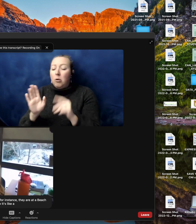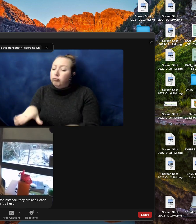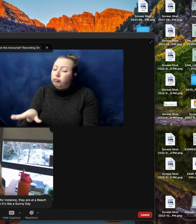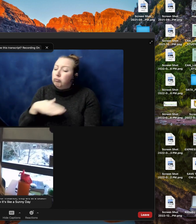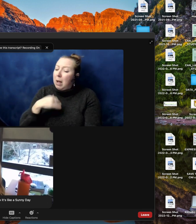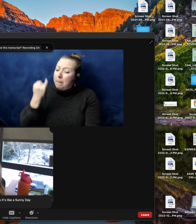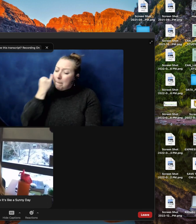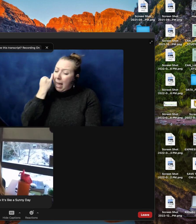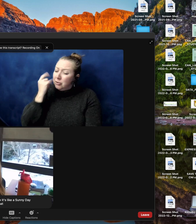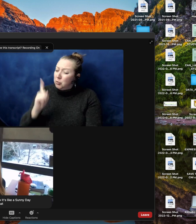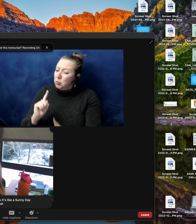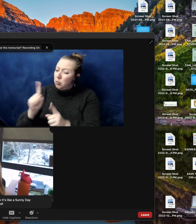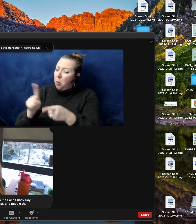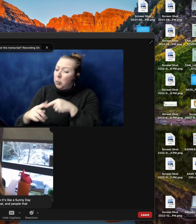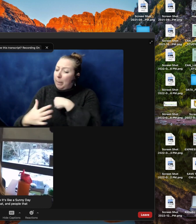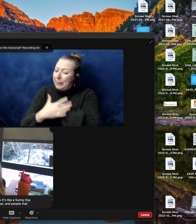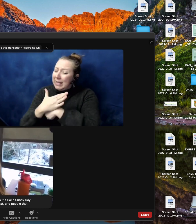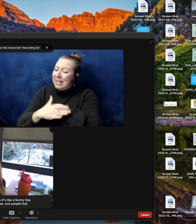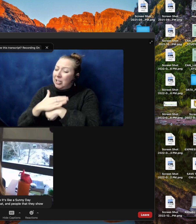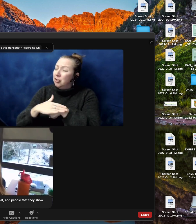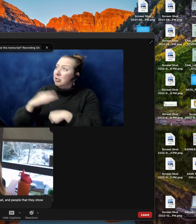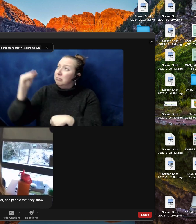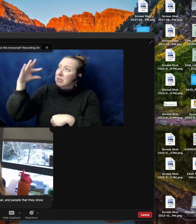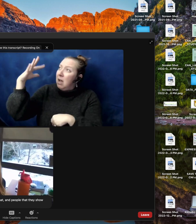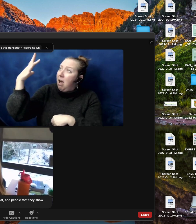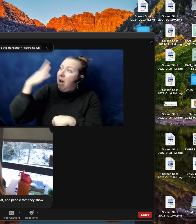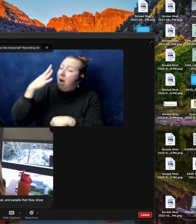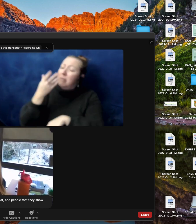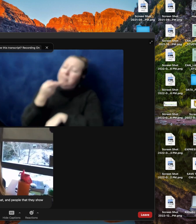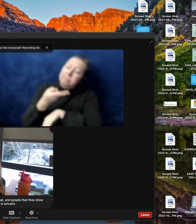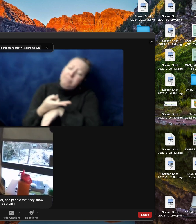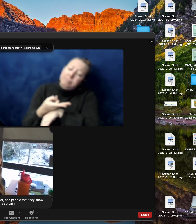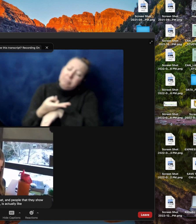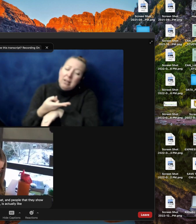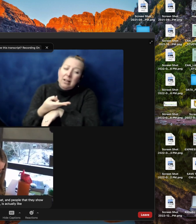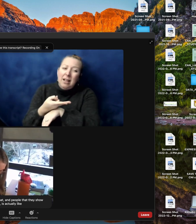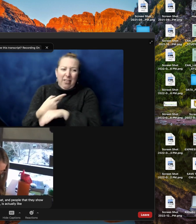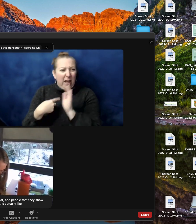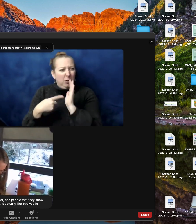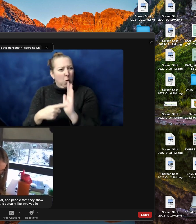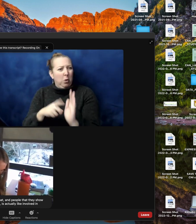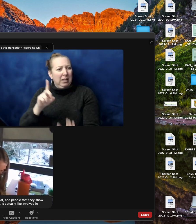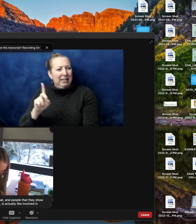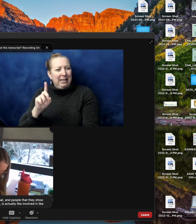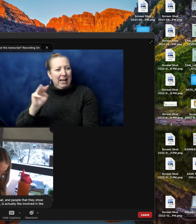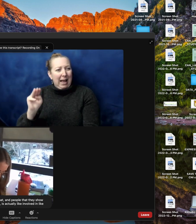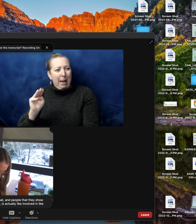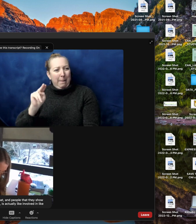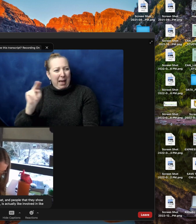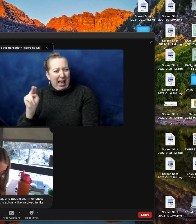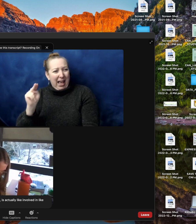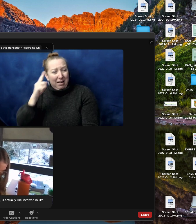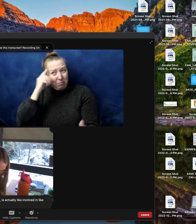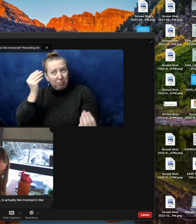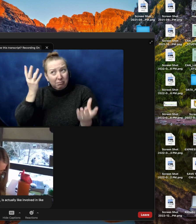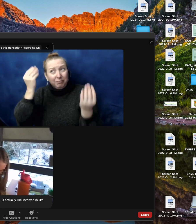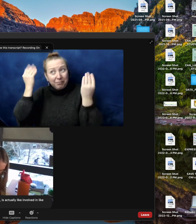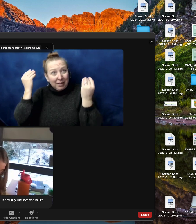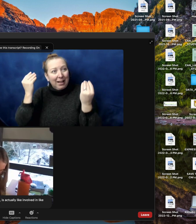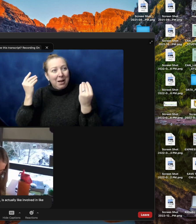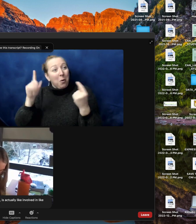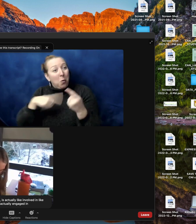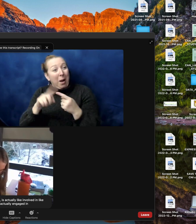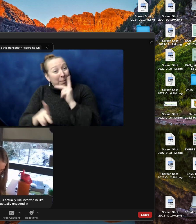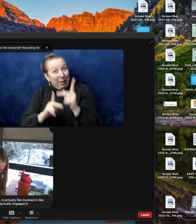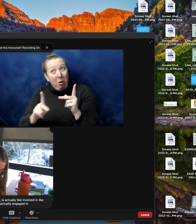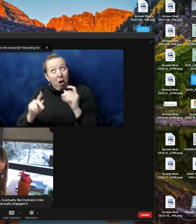like that, and they show that like DMN is actually like involved in like when people are actually engaged in this